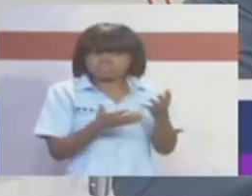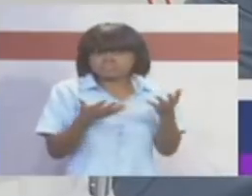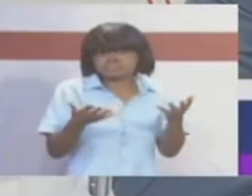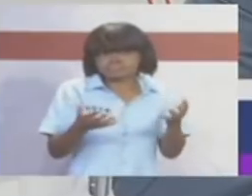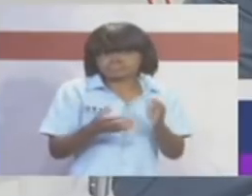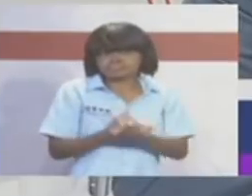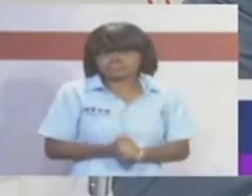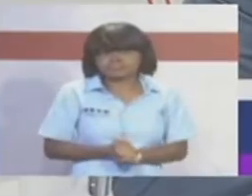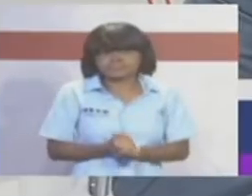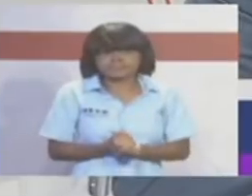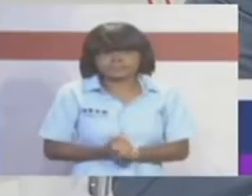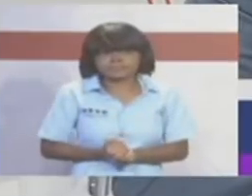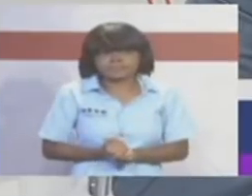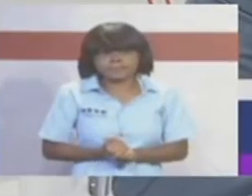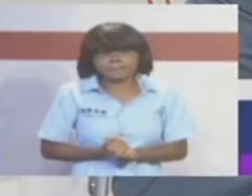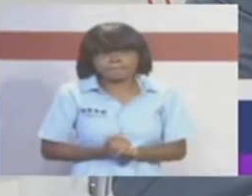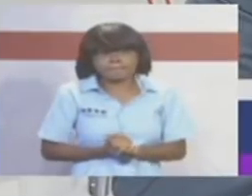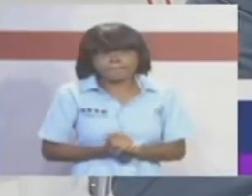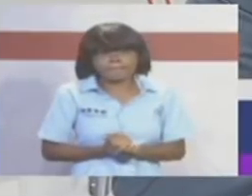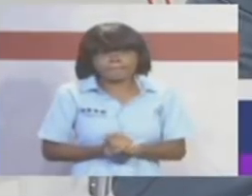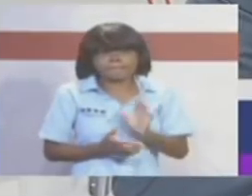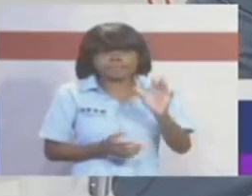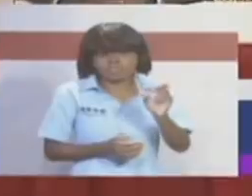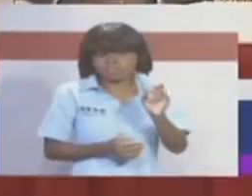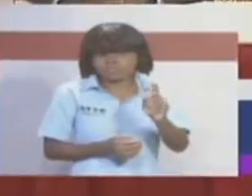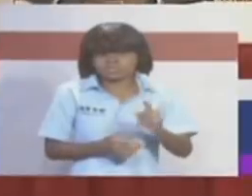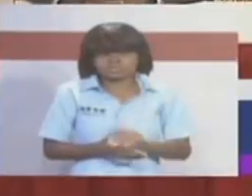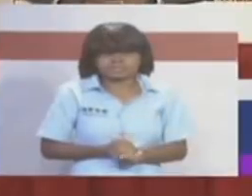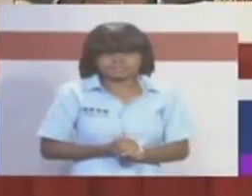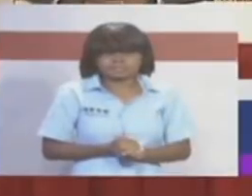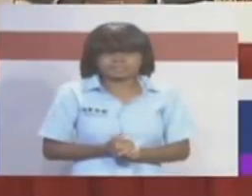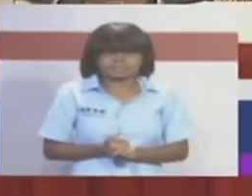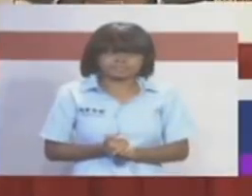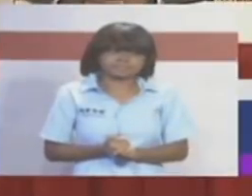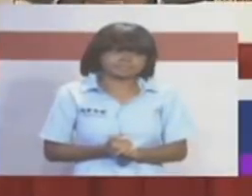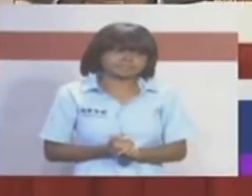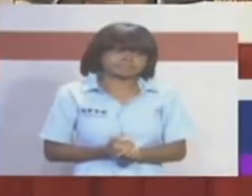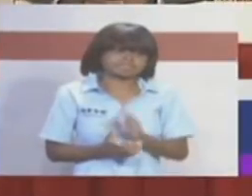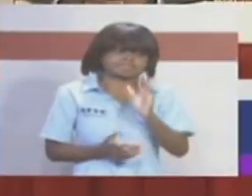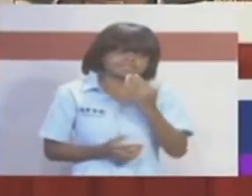those measures. Thank you very much, Dr. Hines. We go to